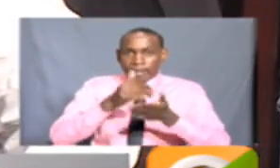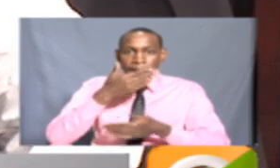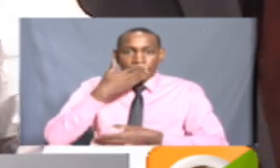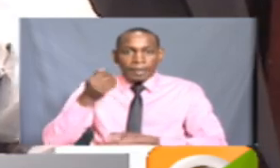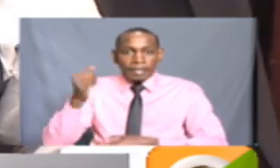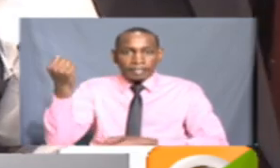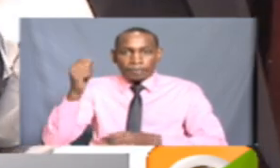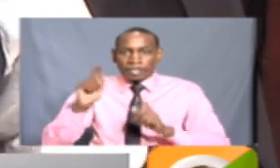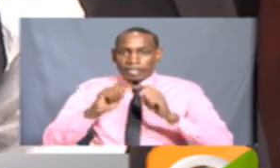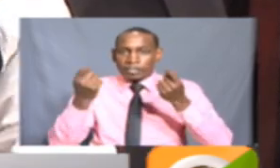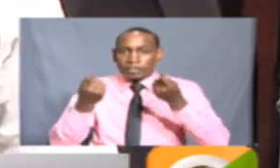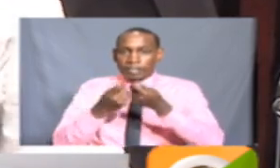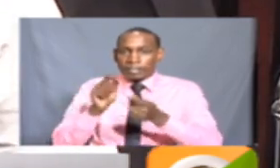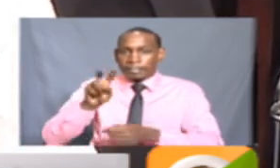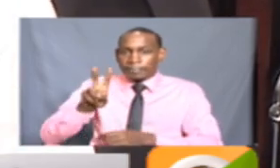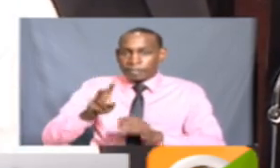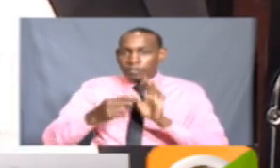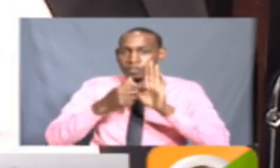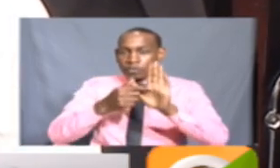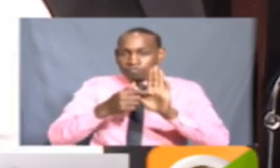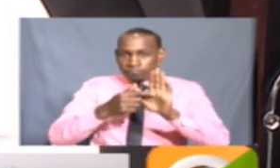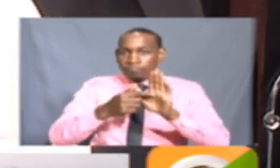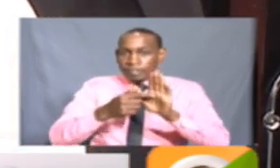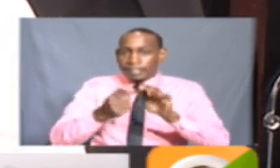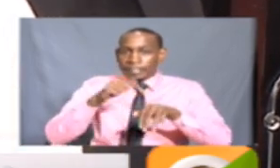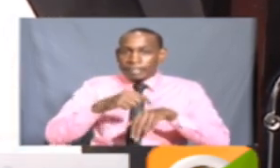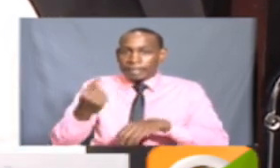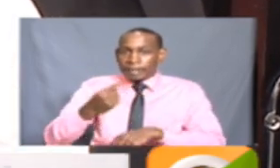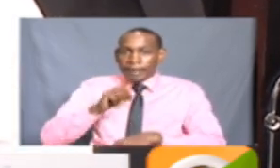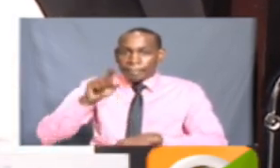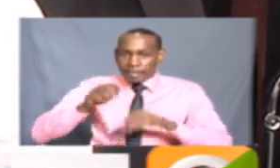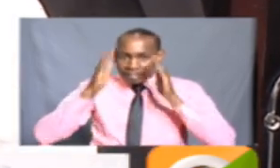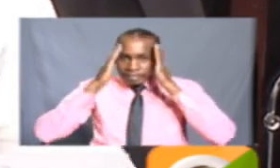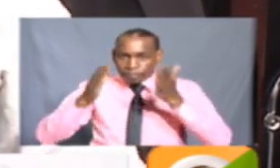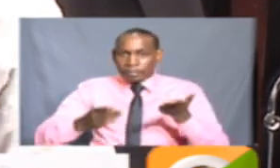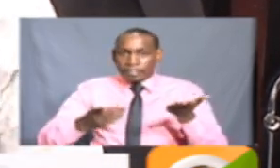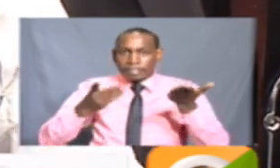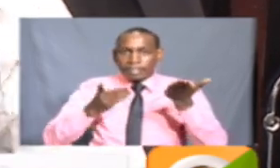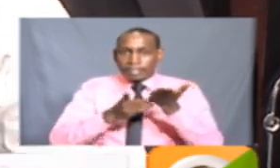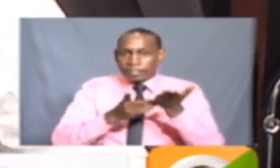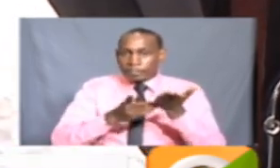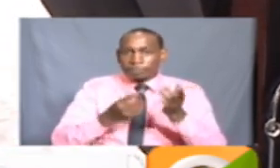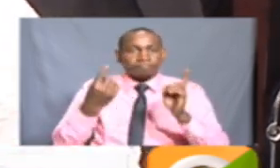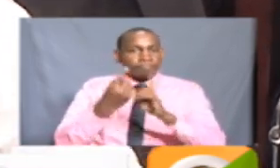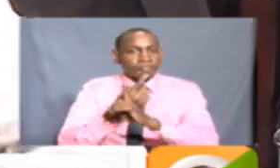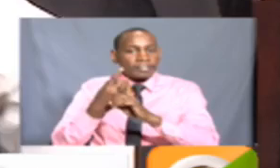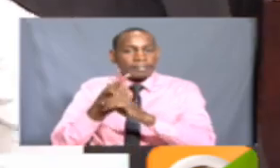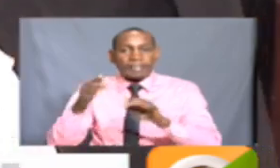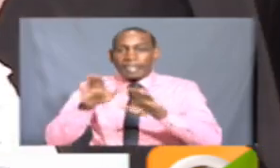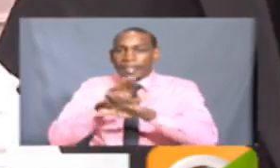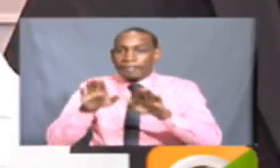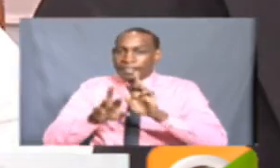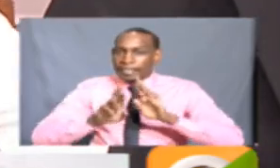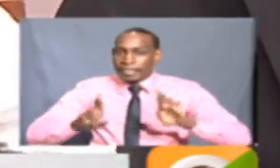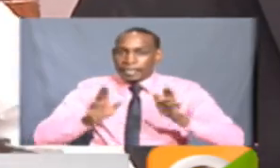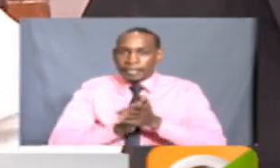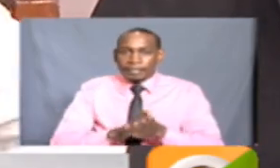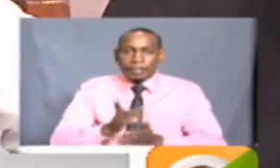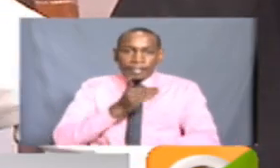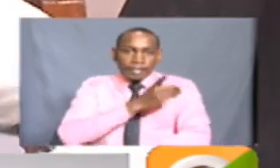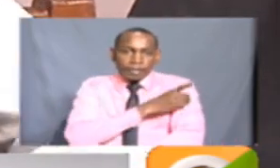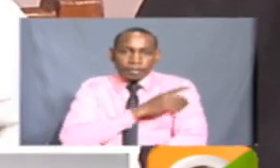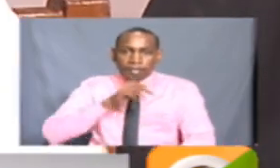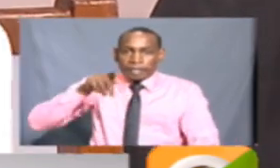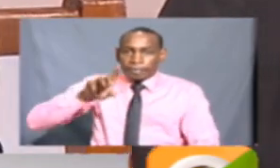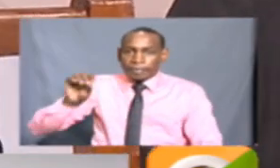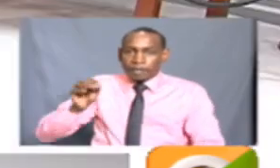political tag team on TV shows up, you need to pay attention. Dictionary, thesaurus, Wikipedia, everything. Dr. PLO Lumumba, Barrack